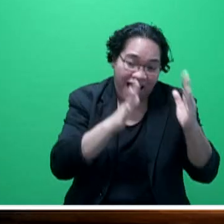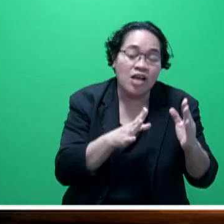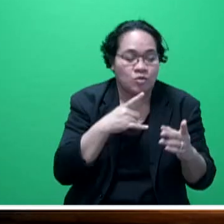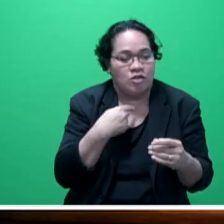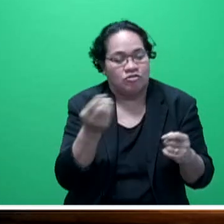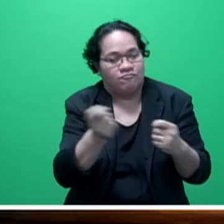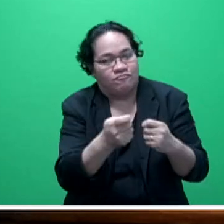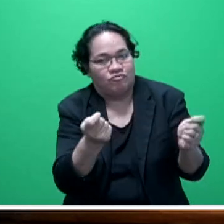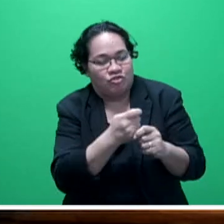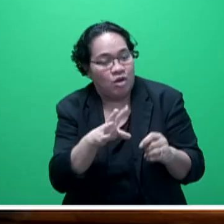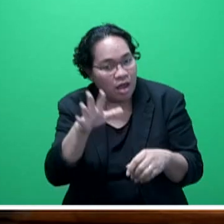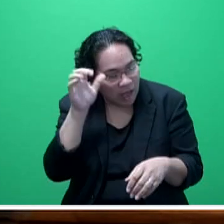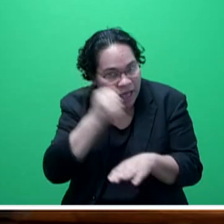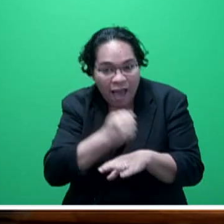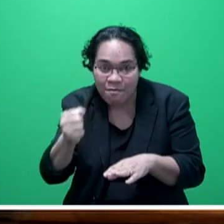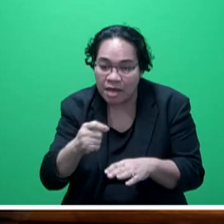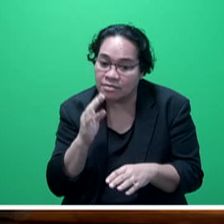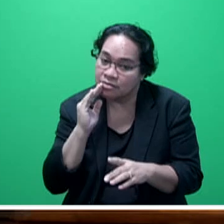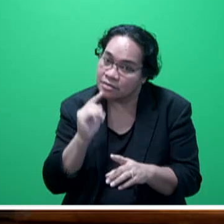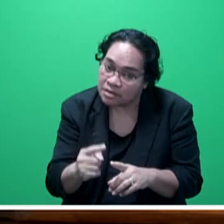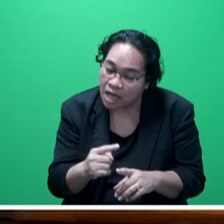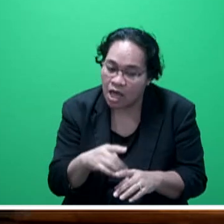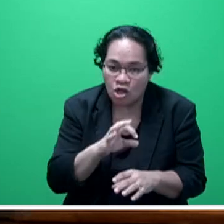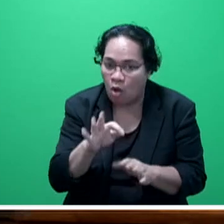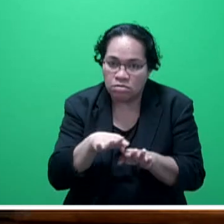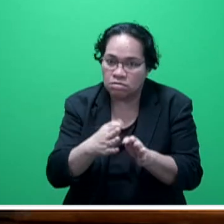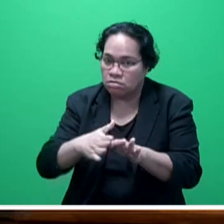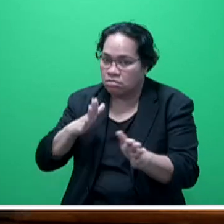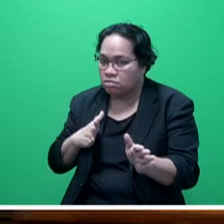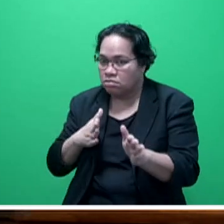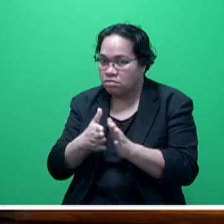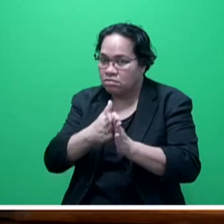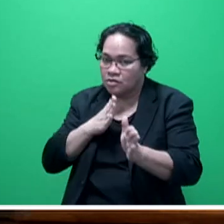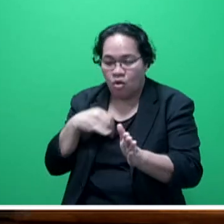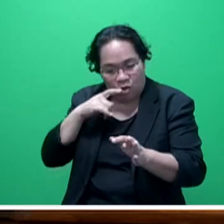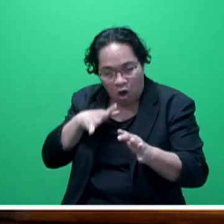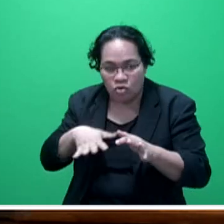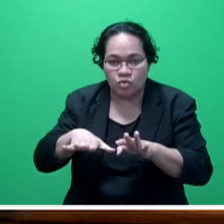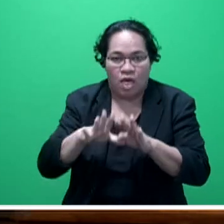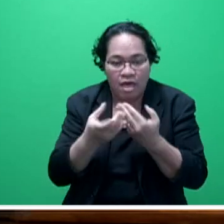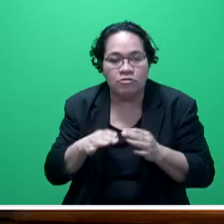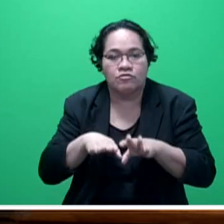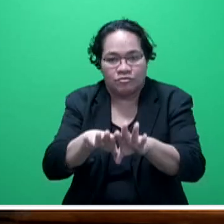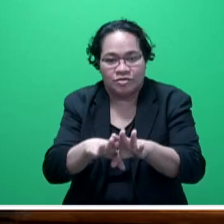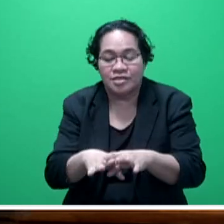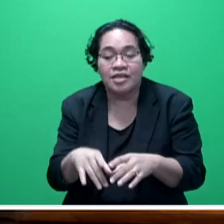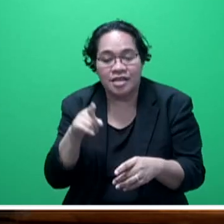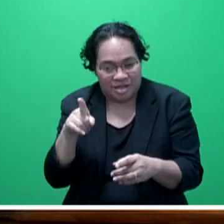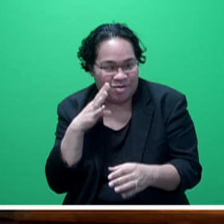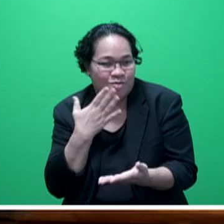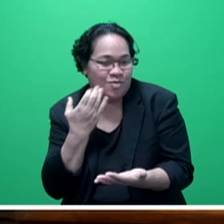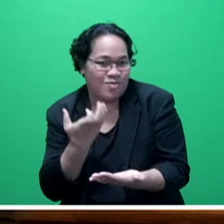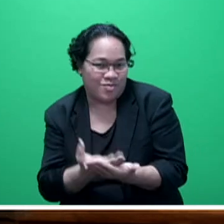emphasizing leaving no one behind. This is a testimony that the welfare officers are also being looked after.